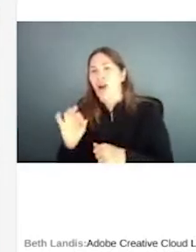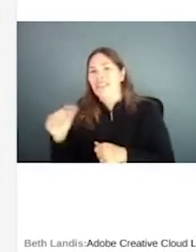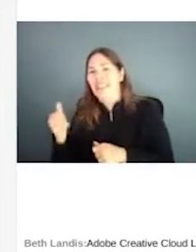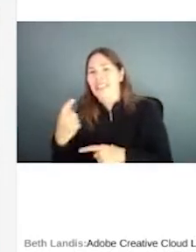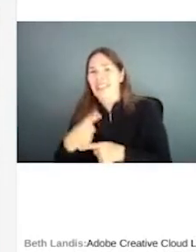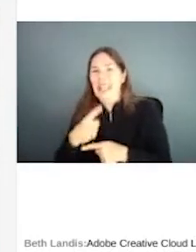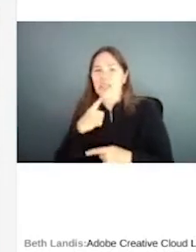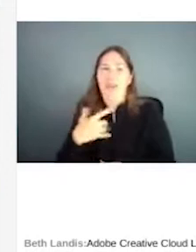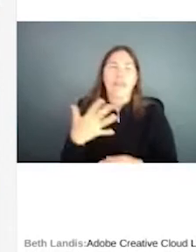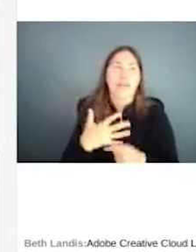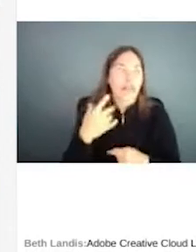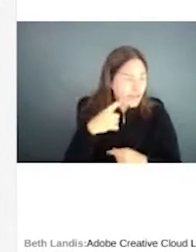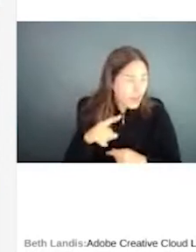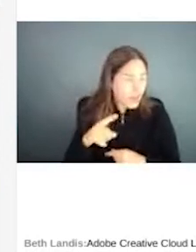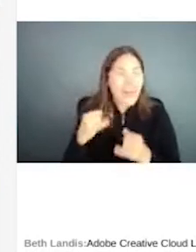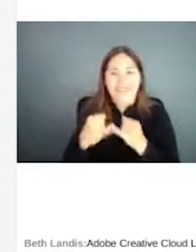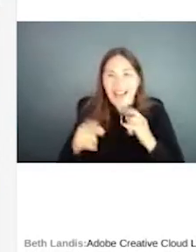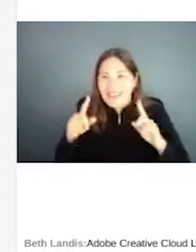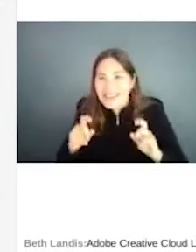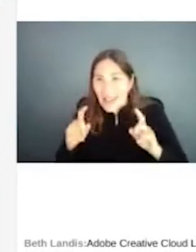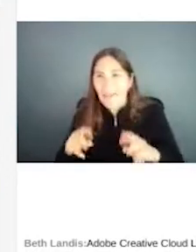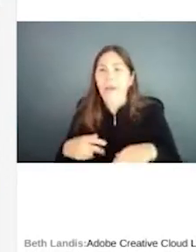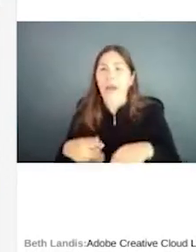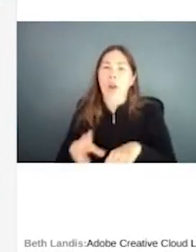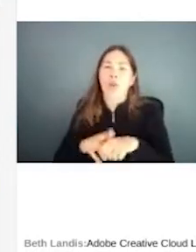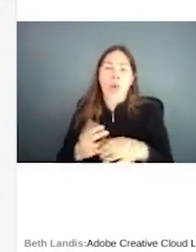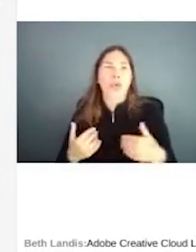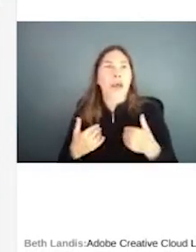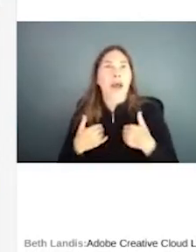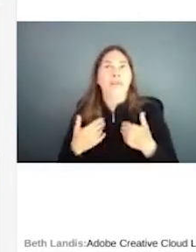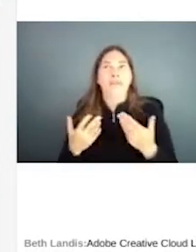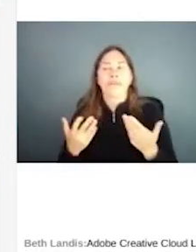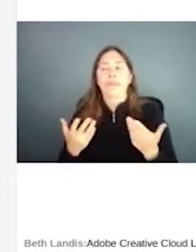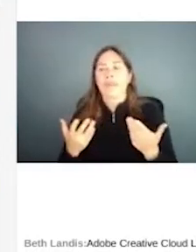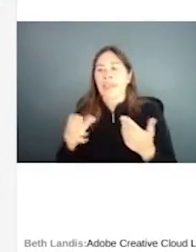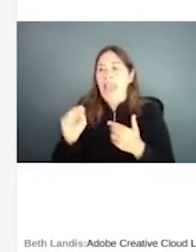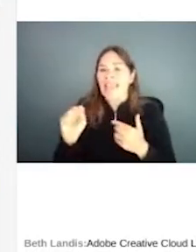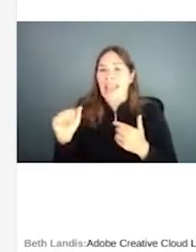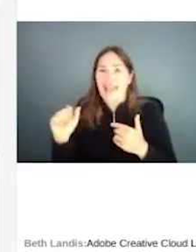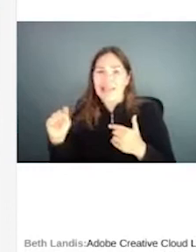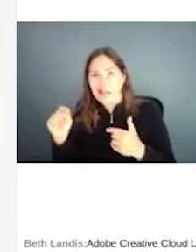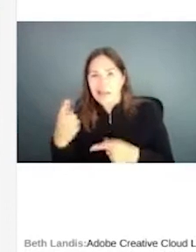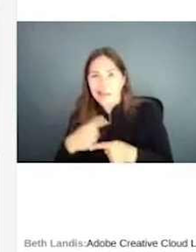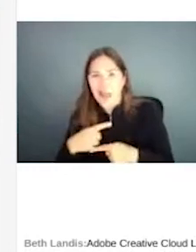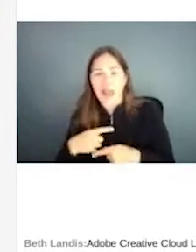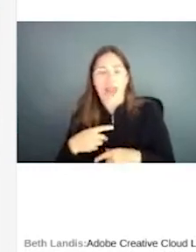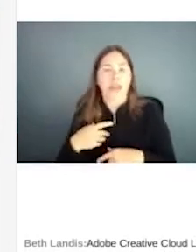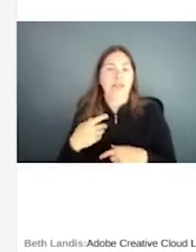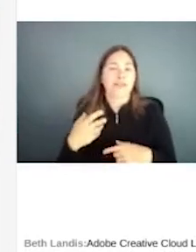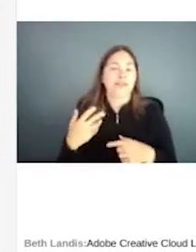for final exams. And then of course you have, you know, SAT day, and, you